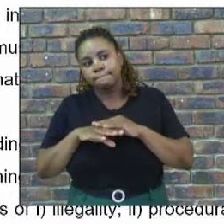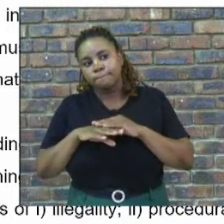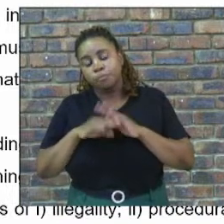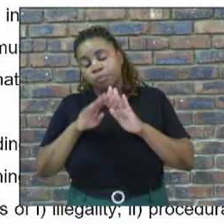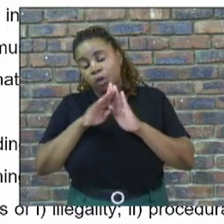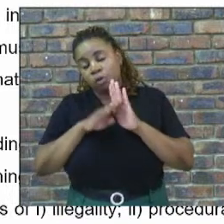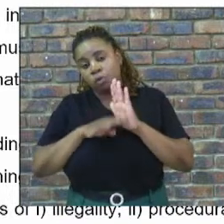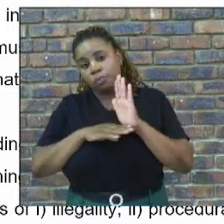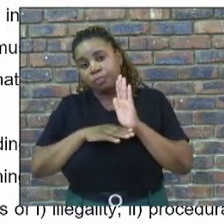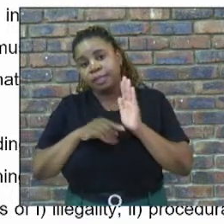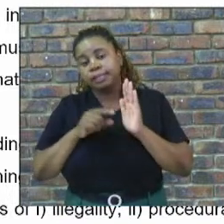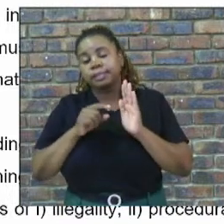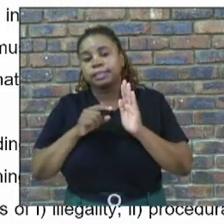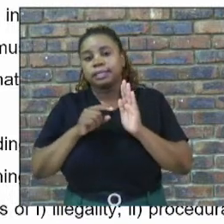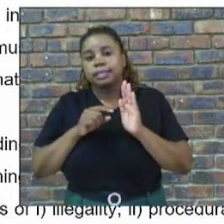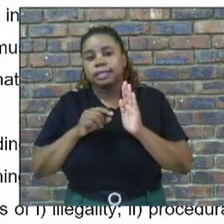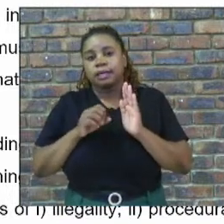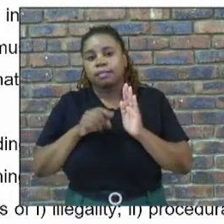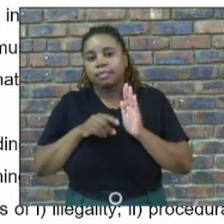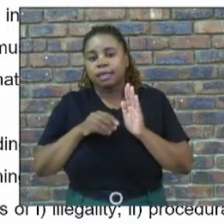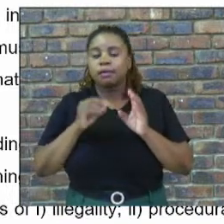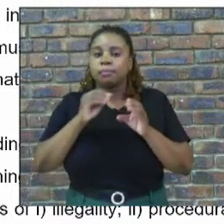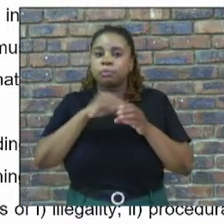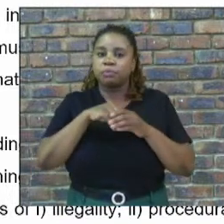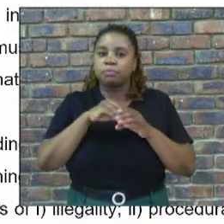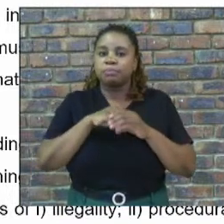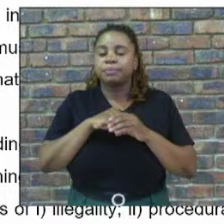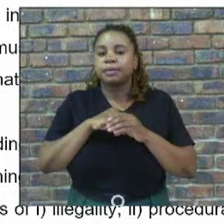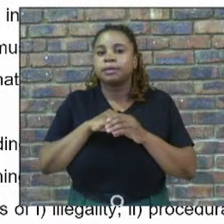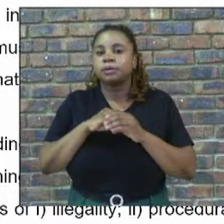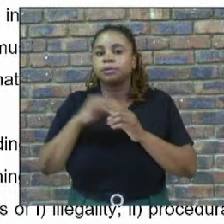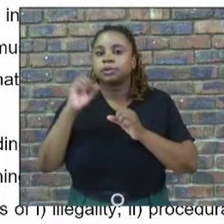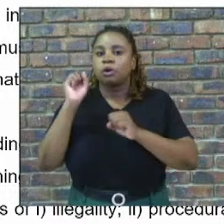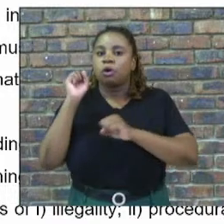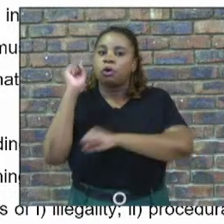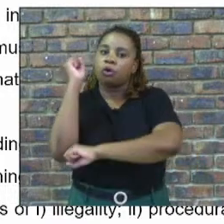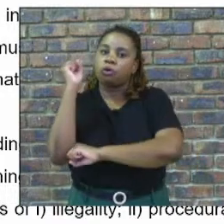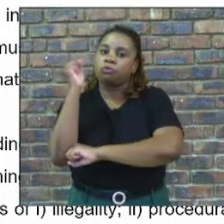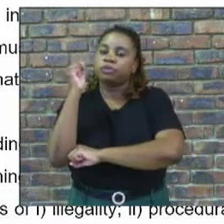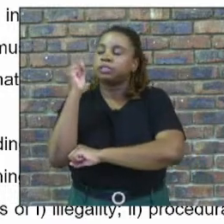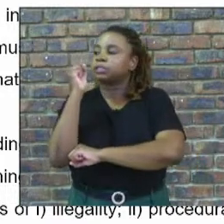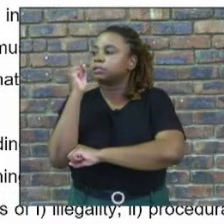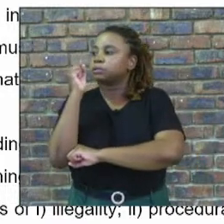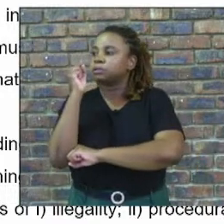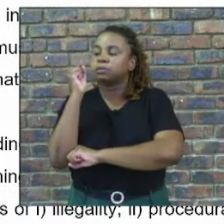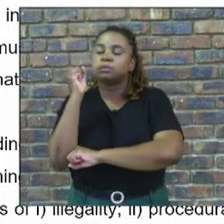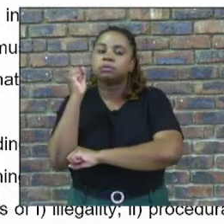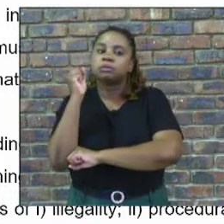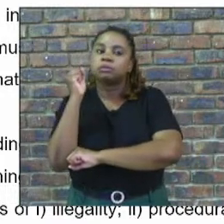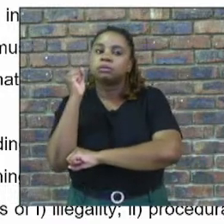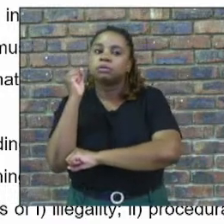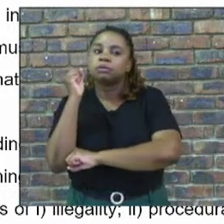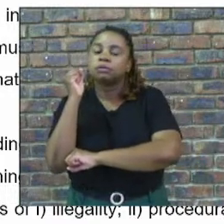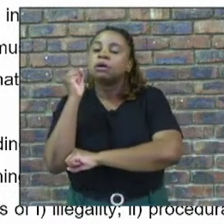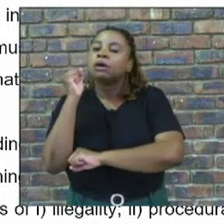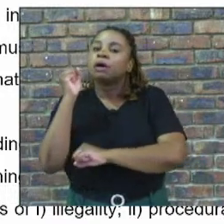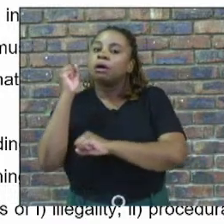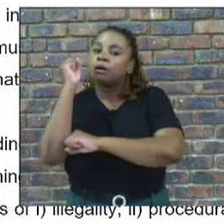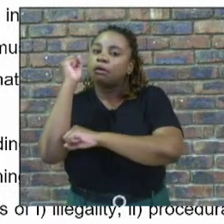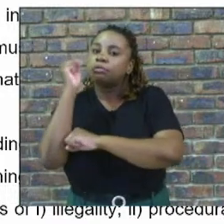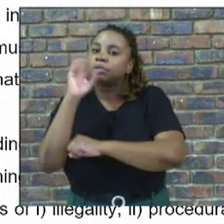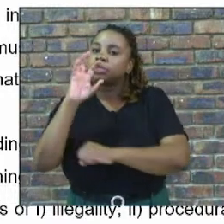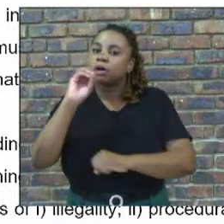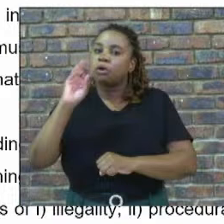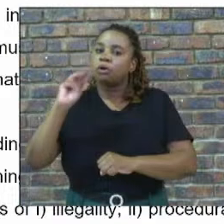office to consider and dispose of complaints in a procedurally fair, informal, economical,